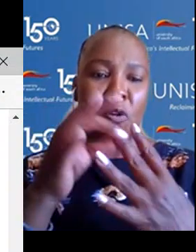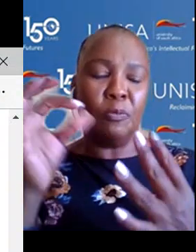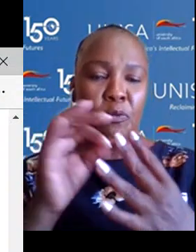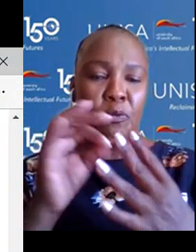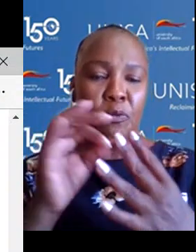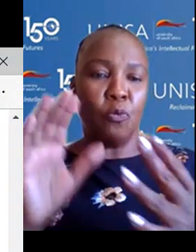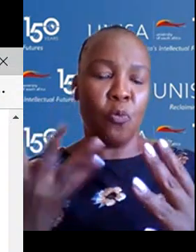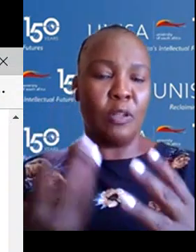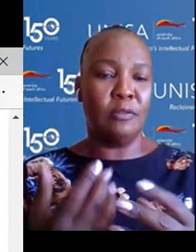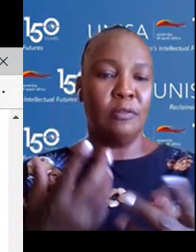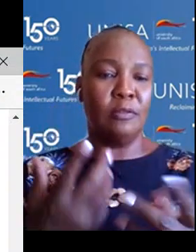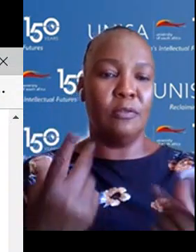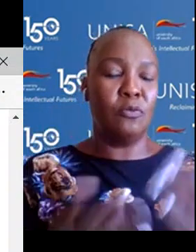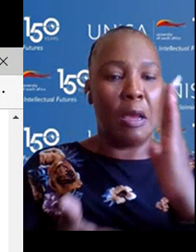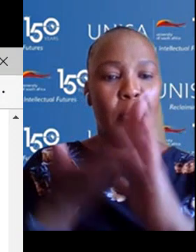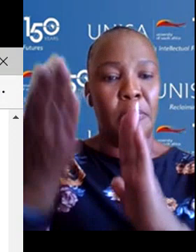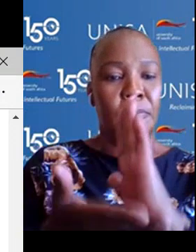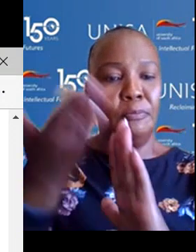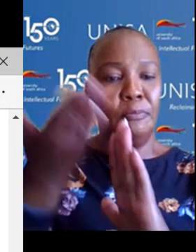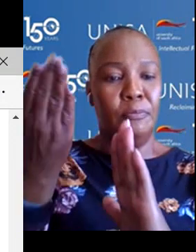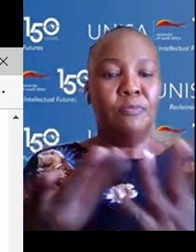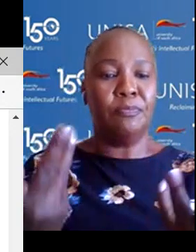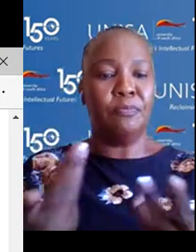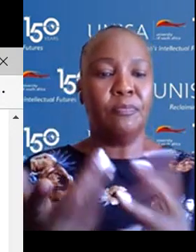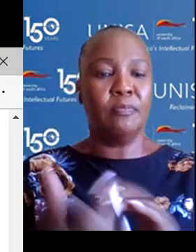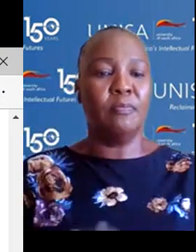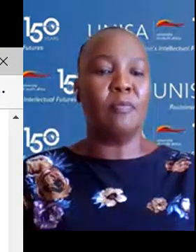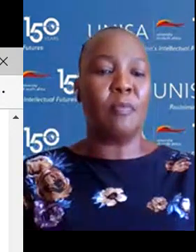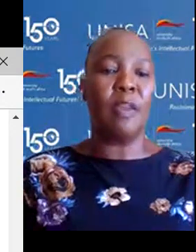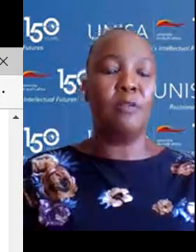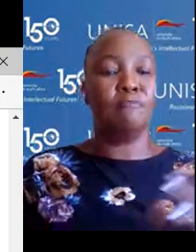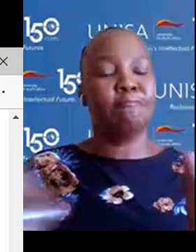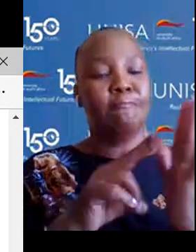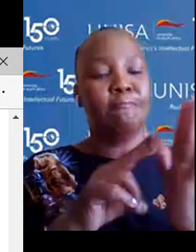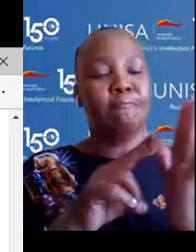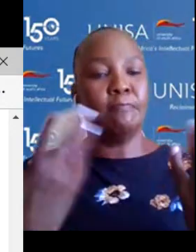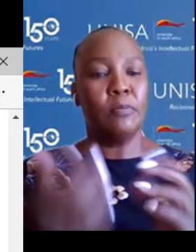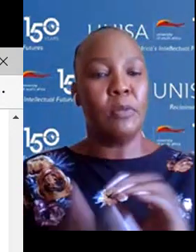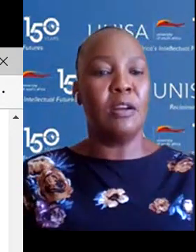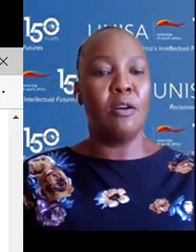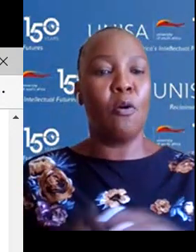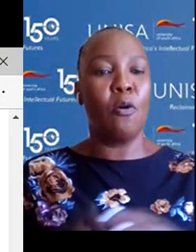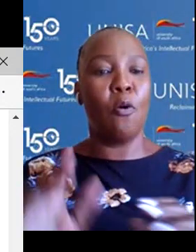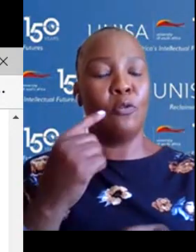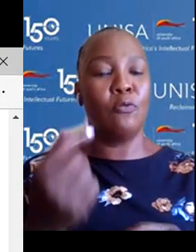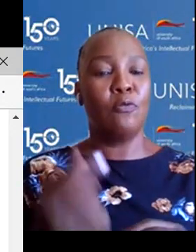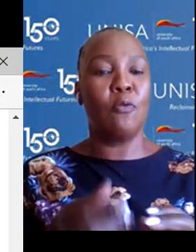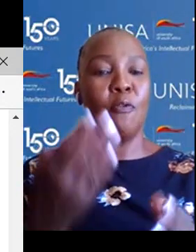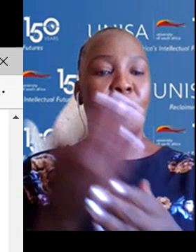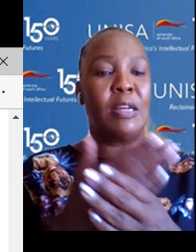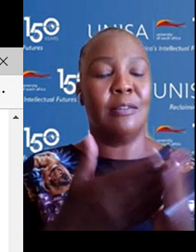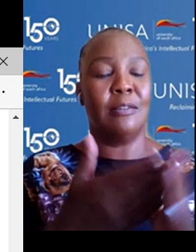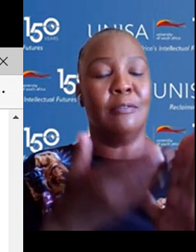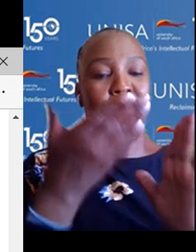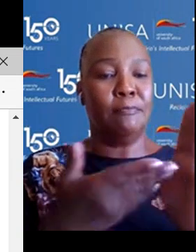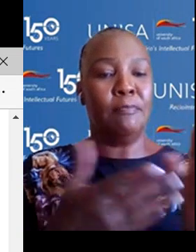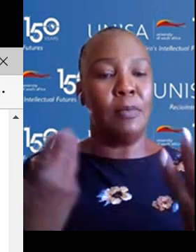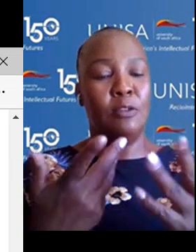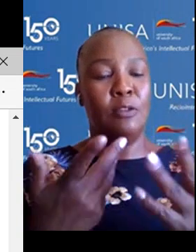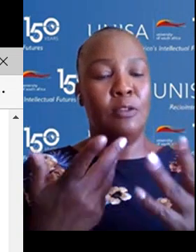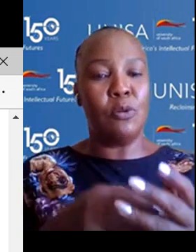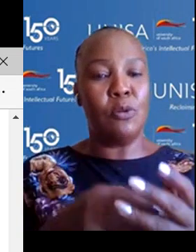to upload or not upload. You'll see, yep, there we go. All your files are ready on demand. So then you can basically